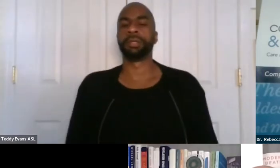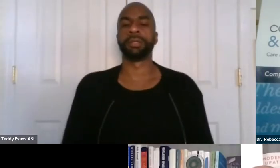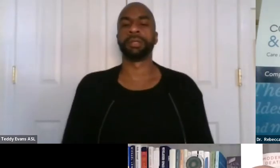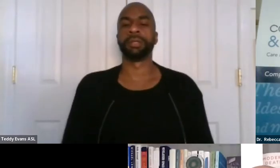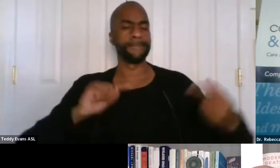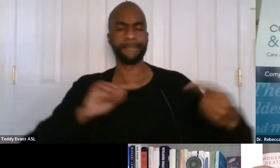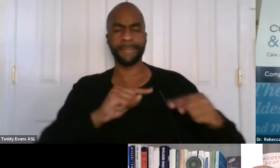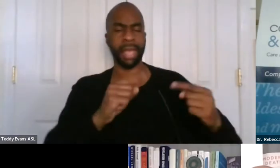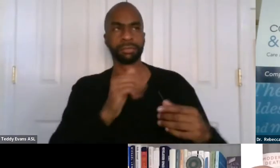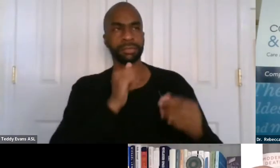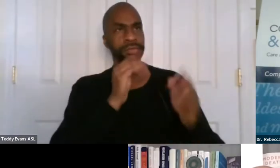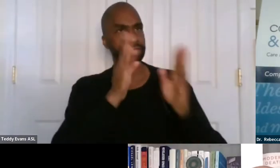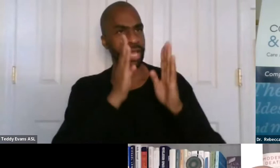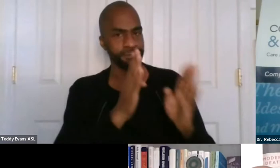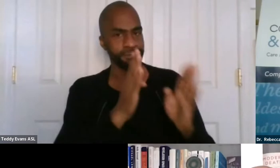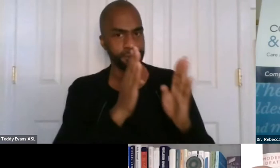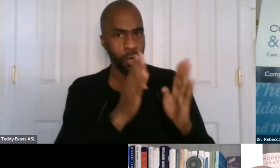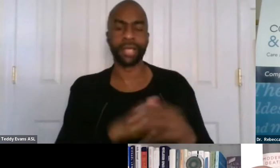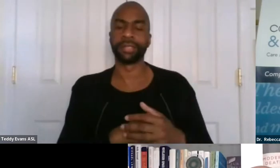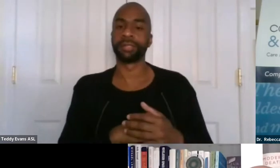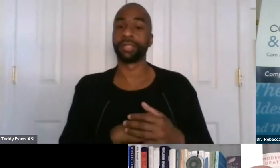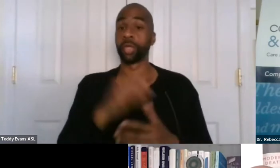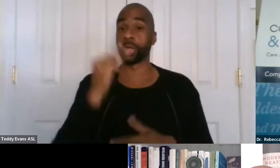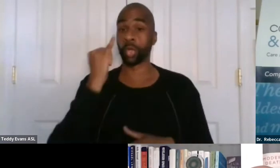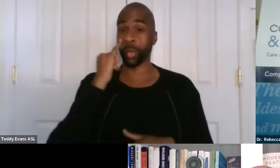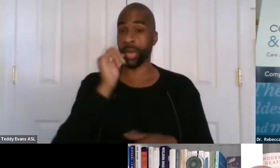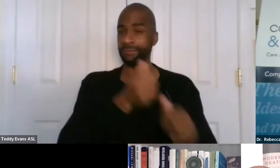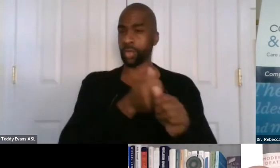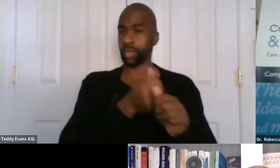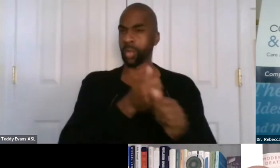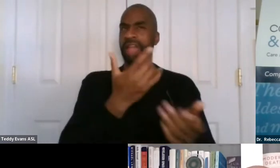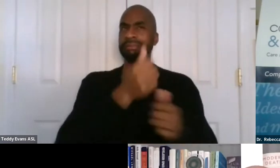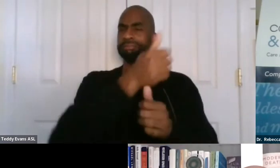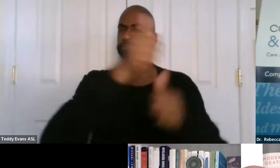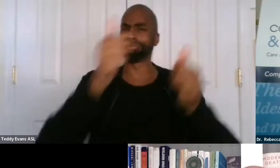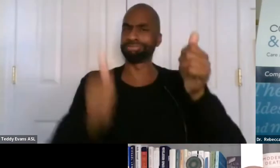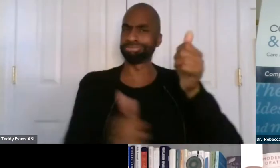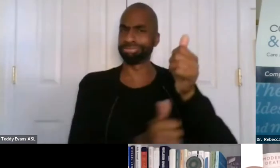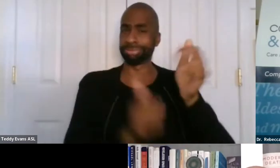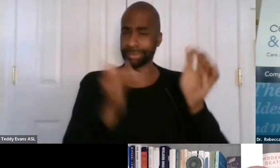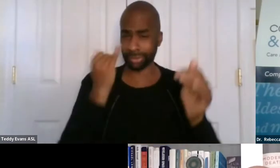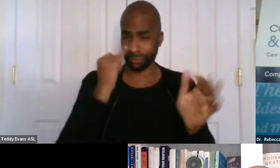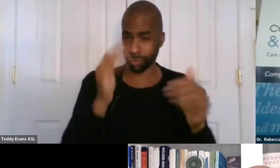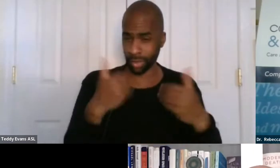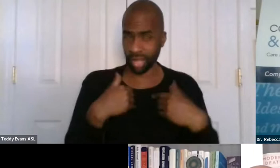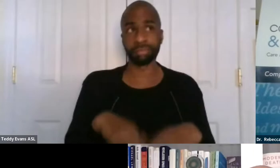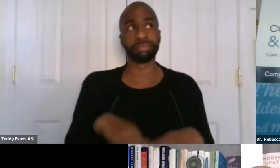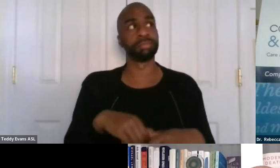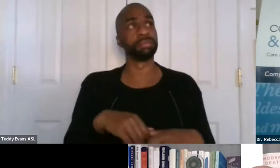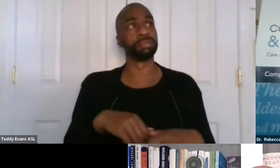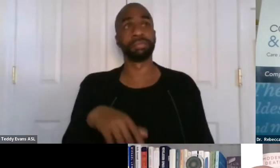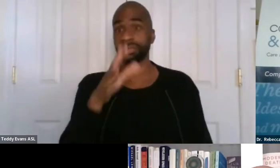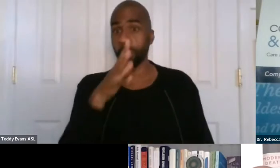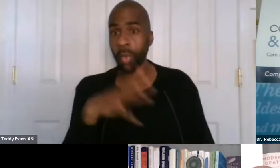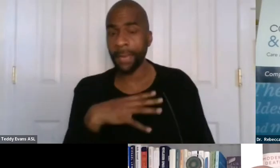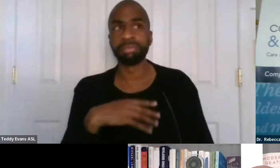is especially true if you have some type of disadvantage to begin with. If you're a woman, if you're a minority, if you're a person